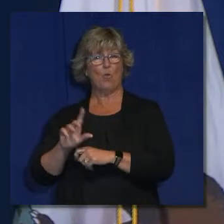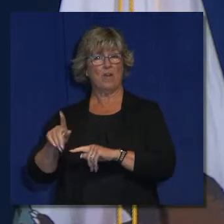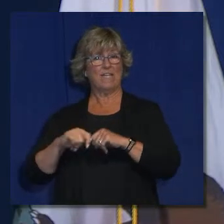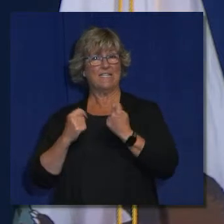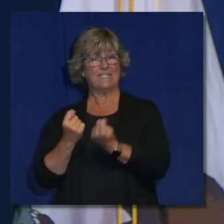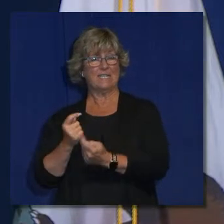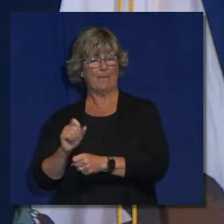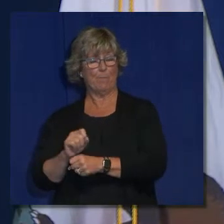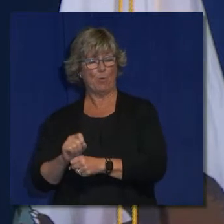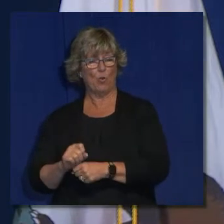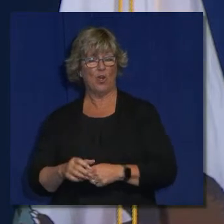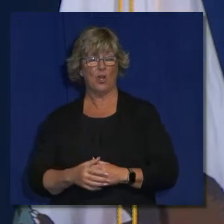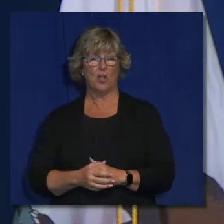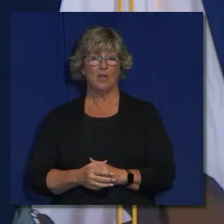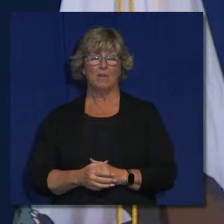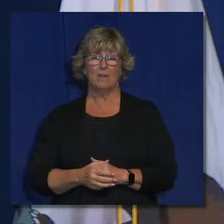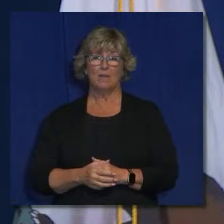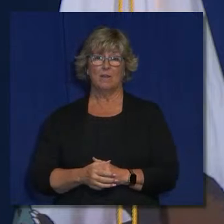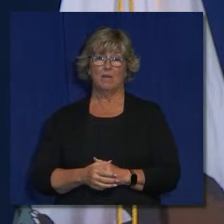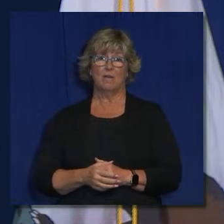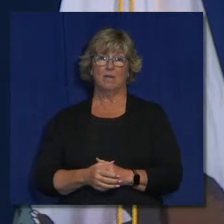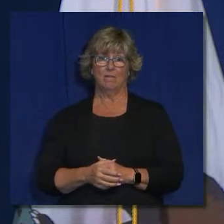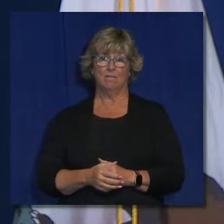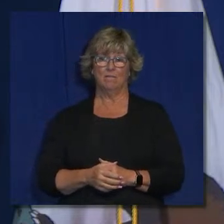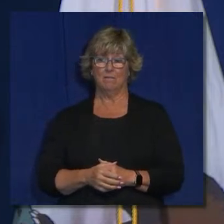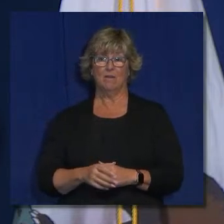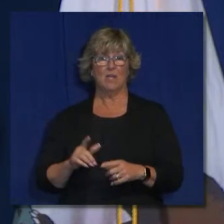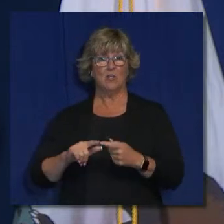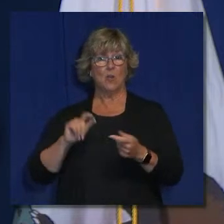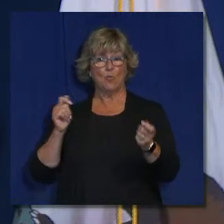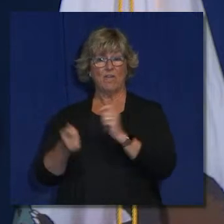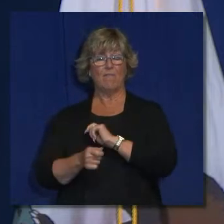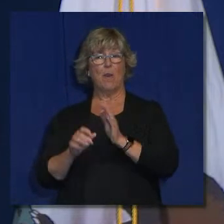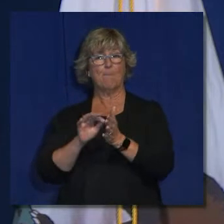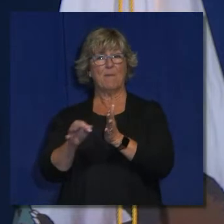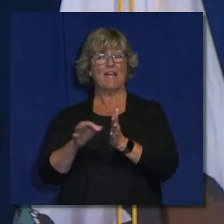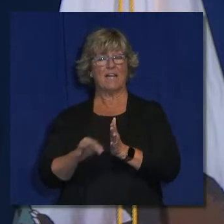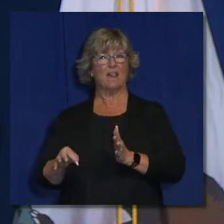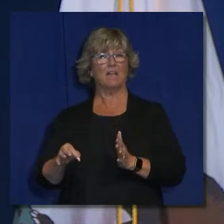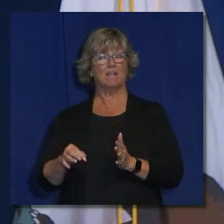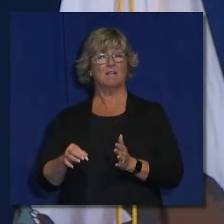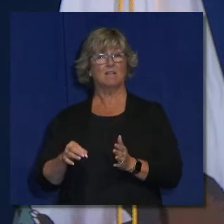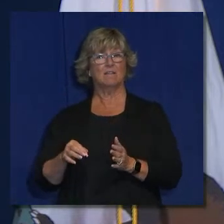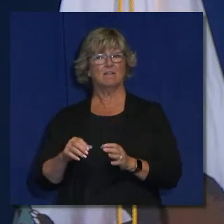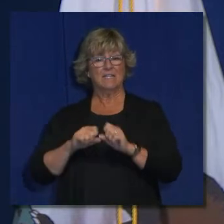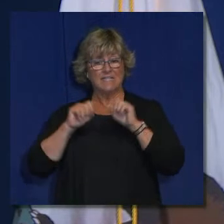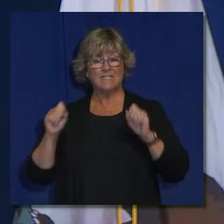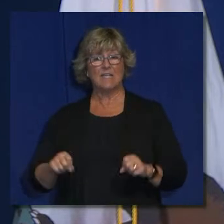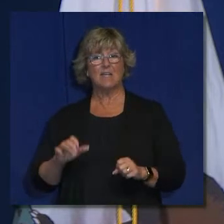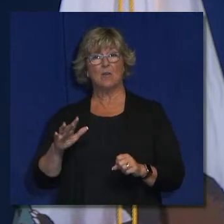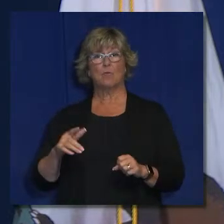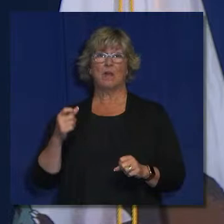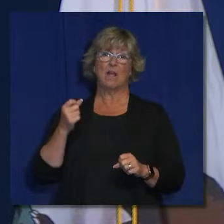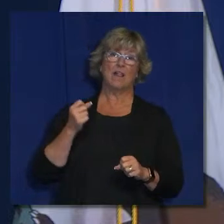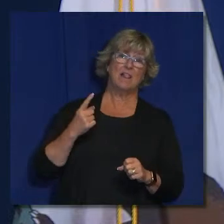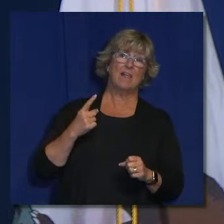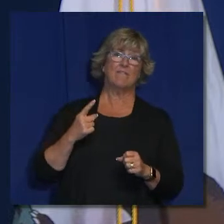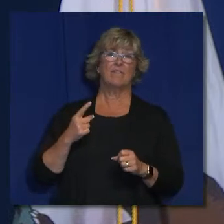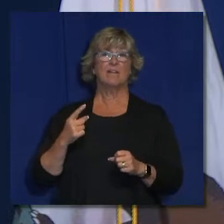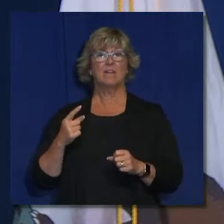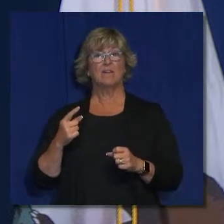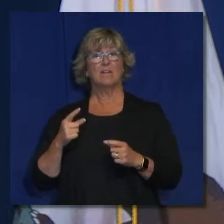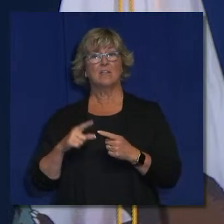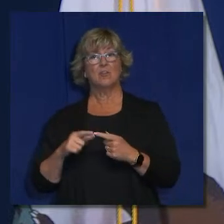work in terms of doing just that, reforming the Medi-Cal system. And foundationally, it is around 1115 waivers,